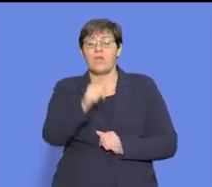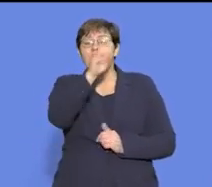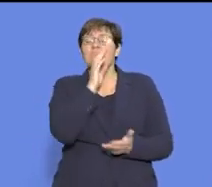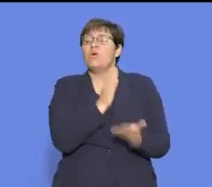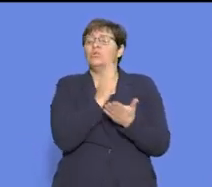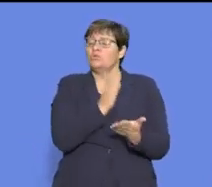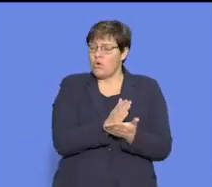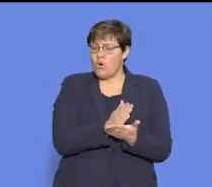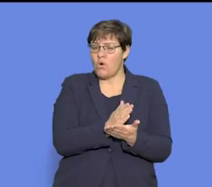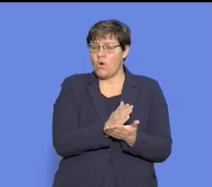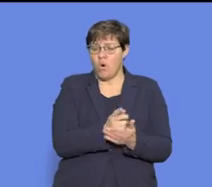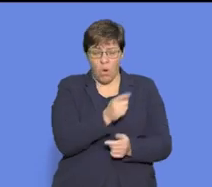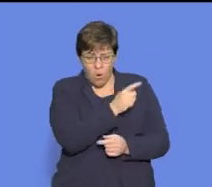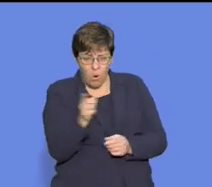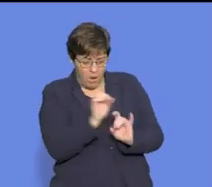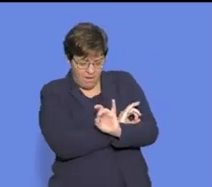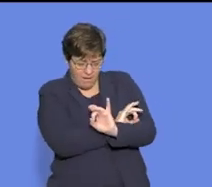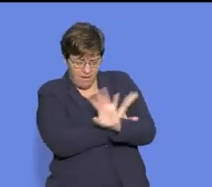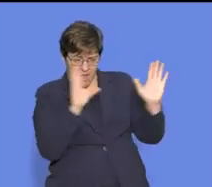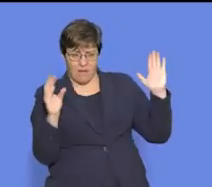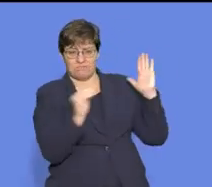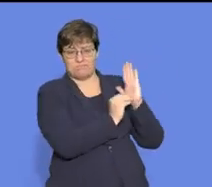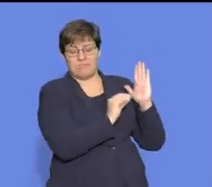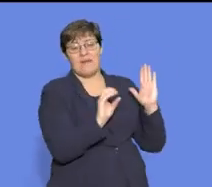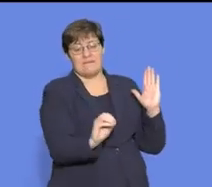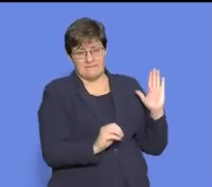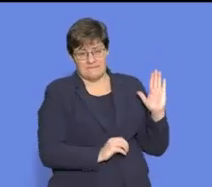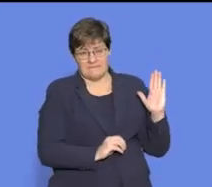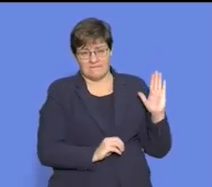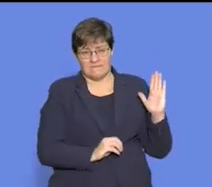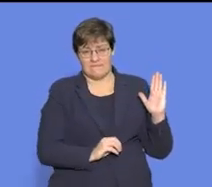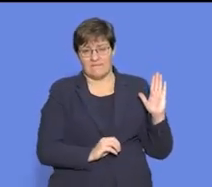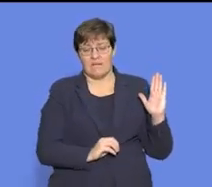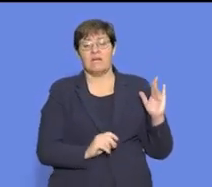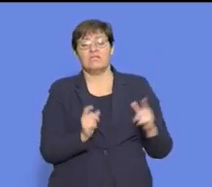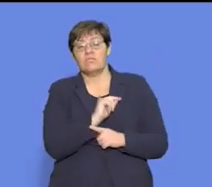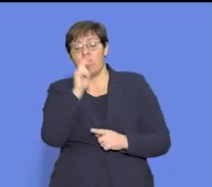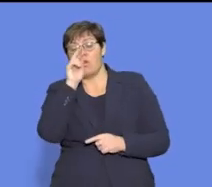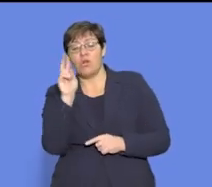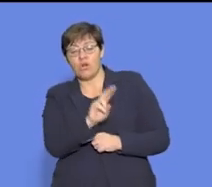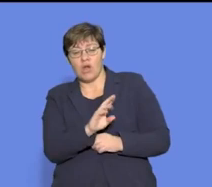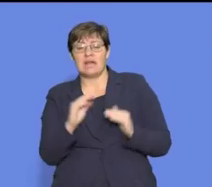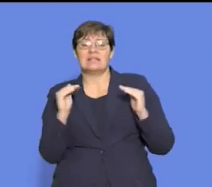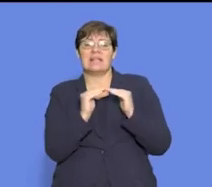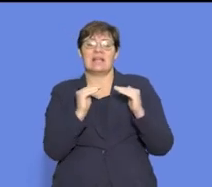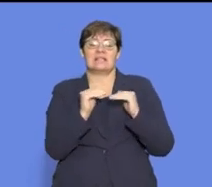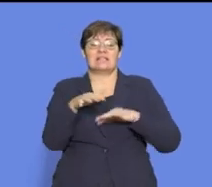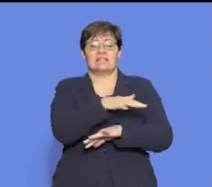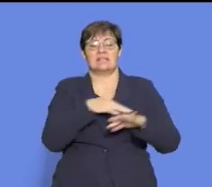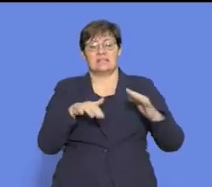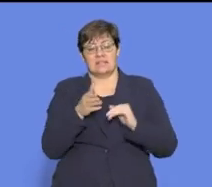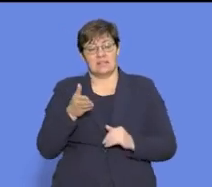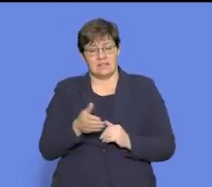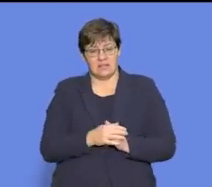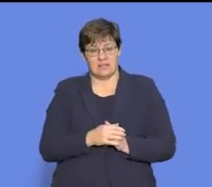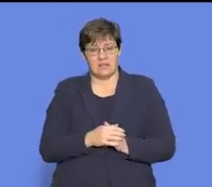And we make sure that we've got that all very clear as we go and look at our